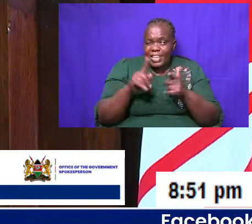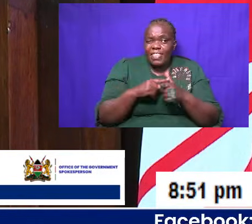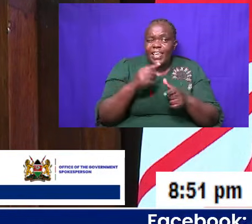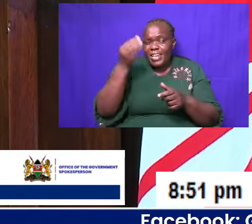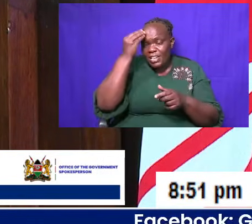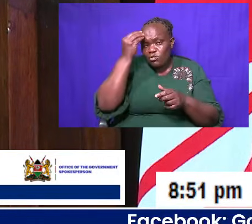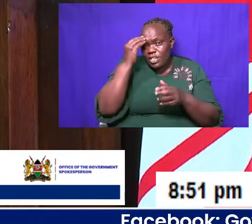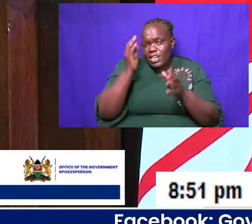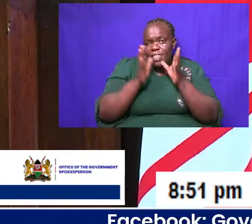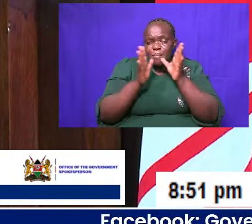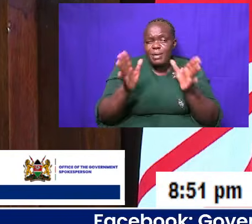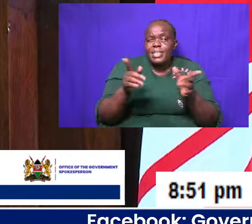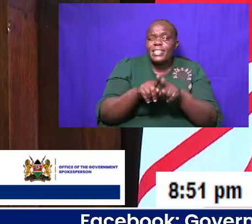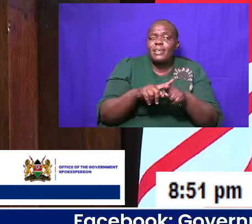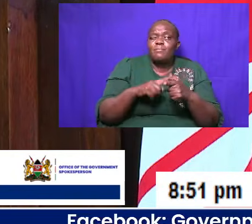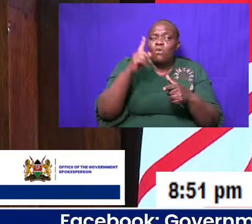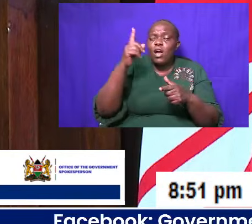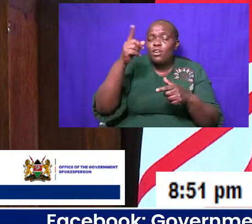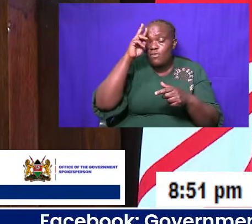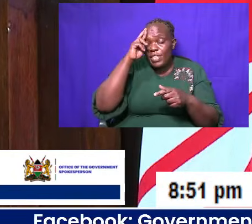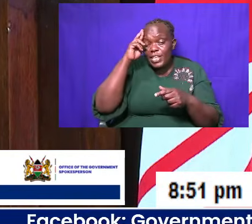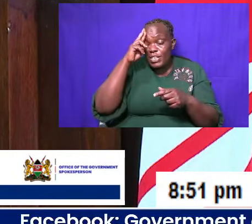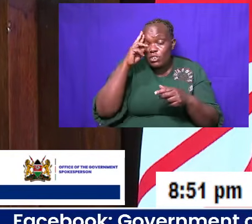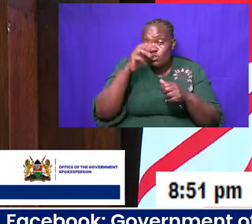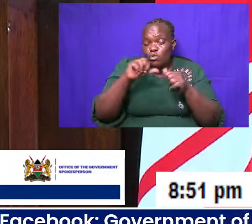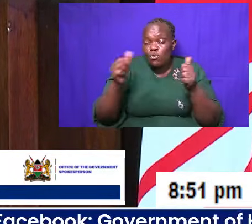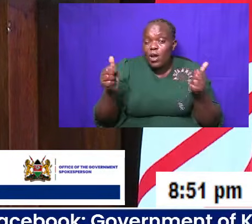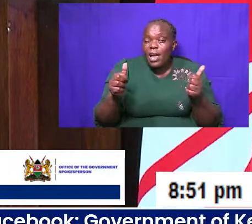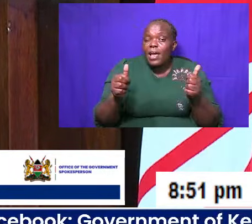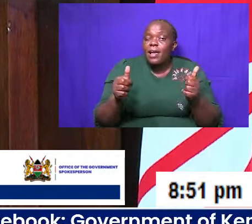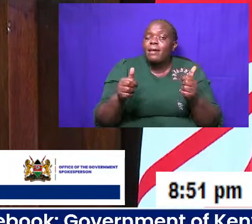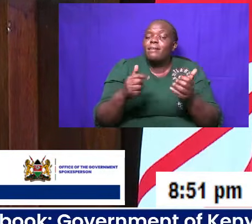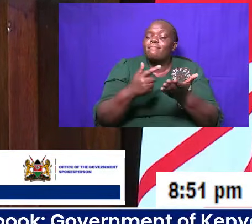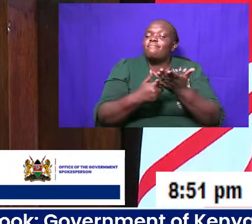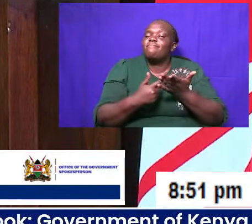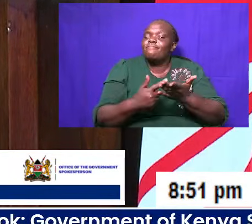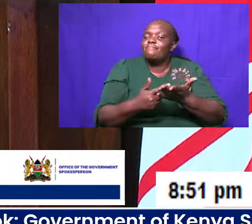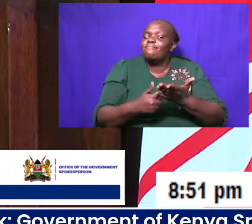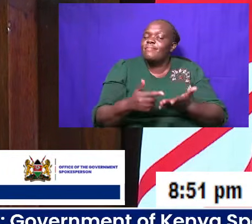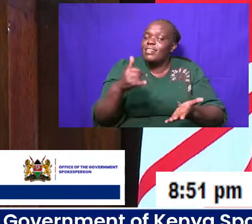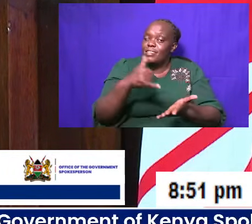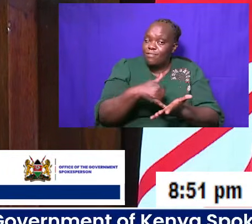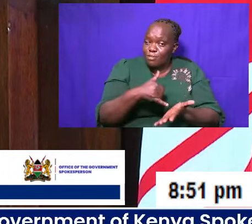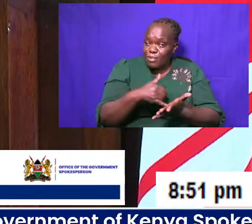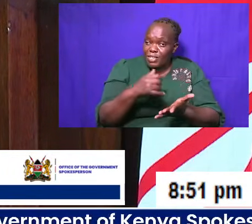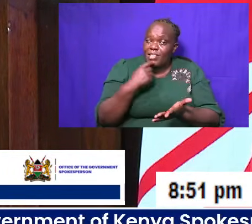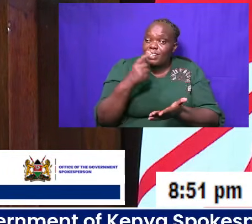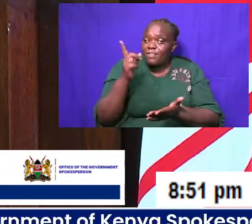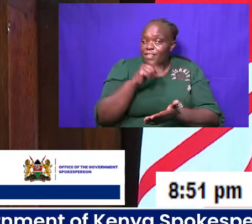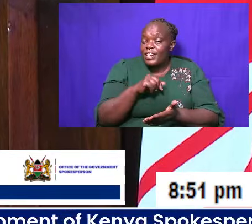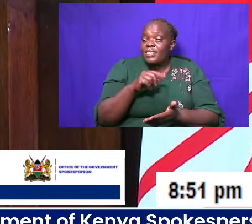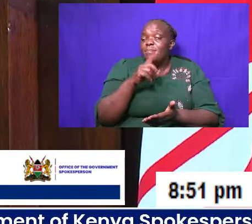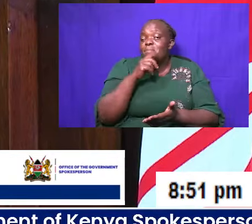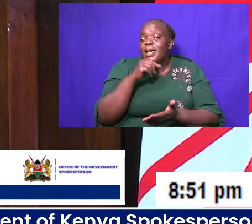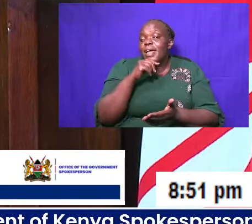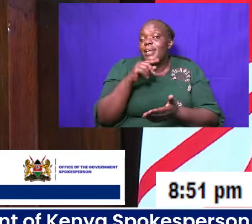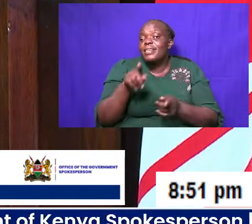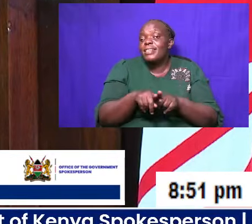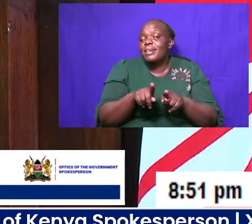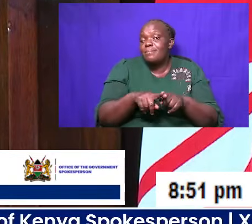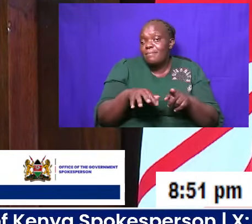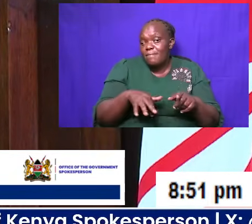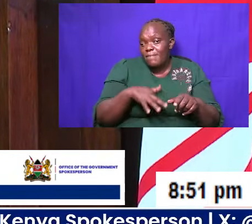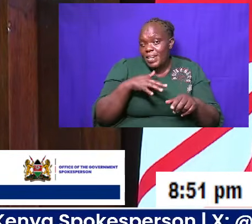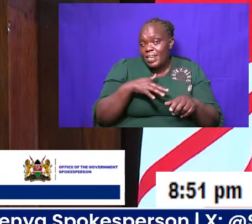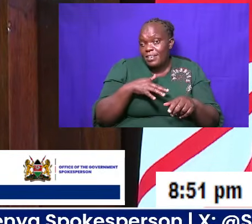the public. And actually one of the things that we're doing very much is male engagement and involvement, because as you said, men somehow are feeling like they have been